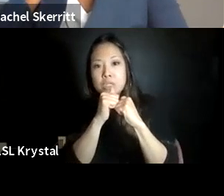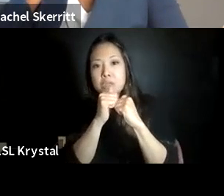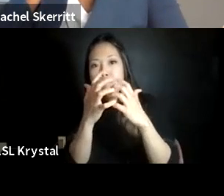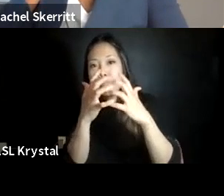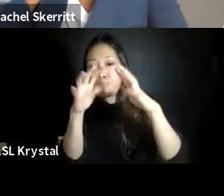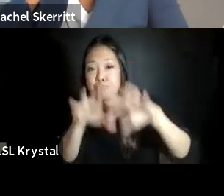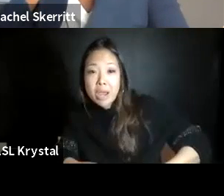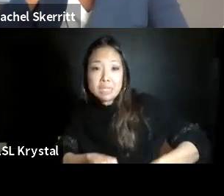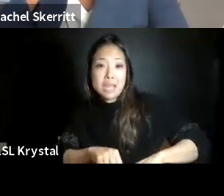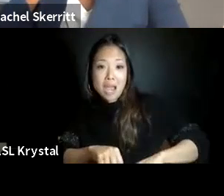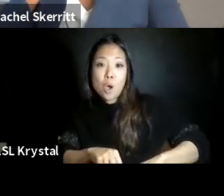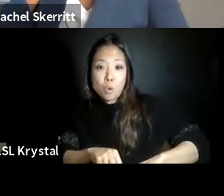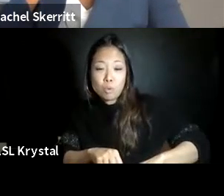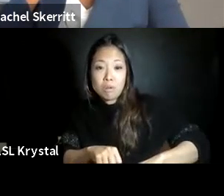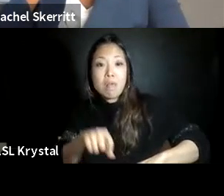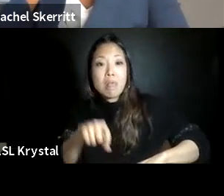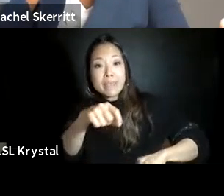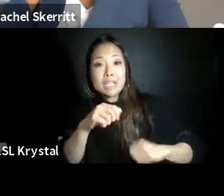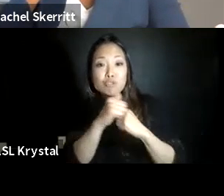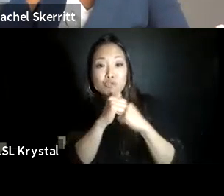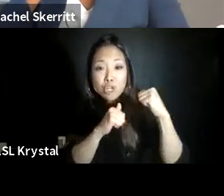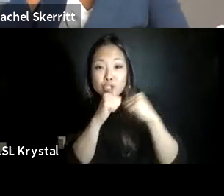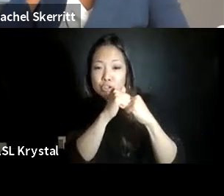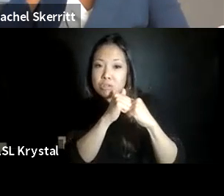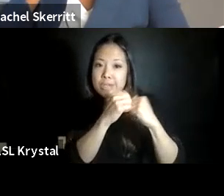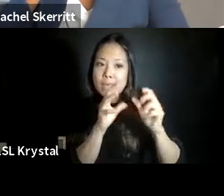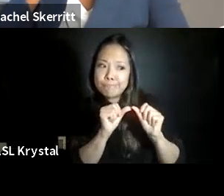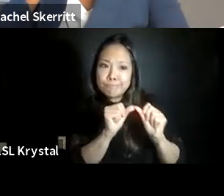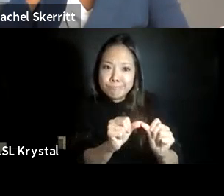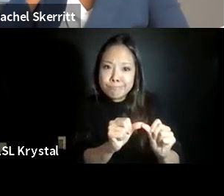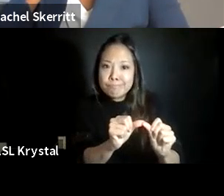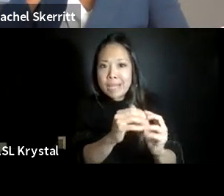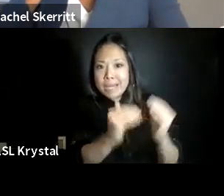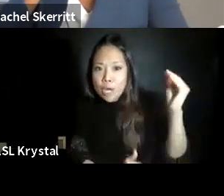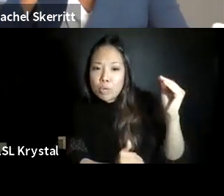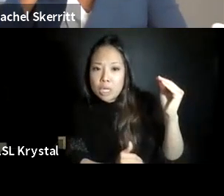maintain inequity, and exam schools do that.